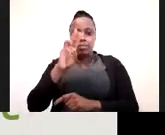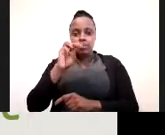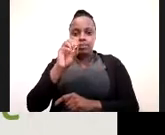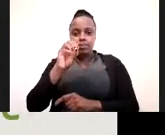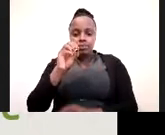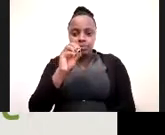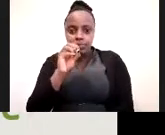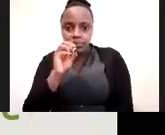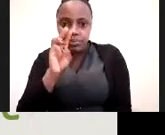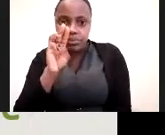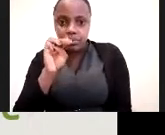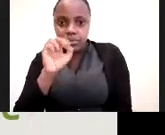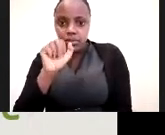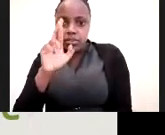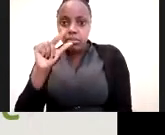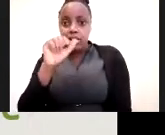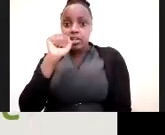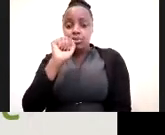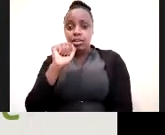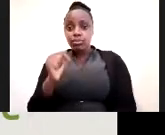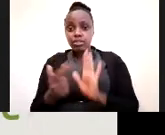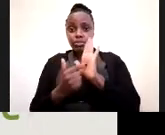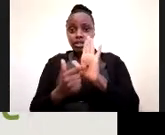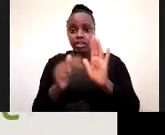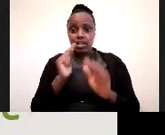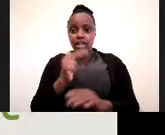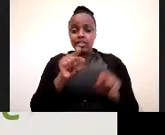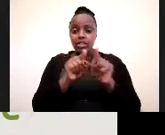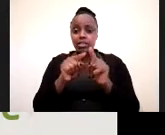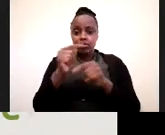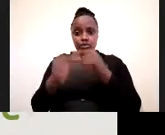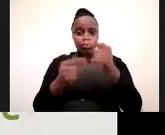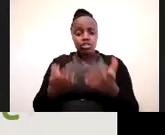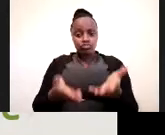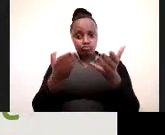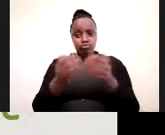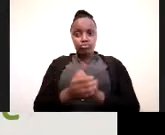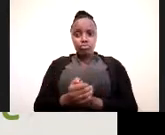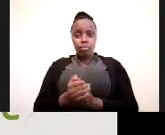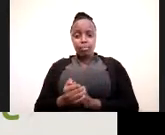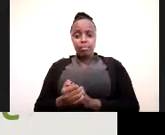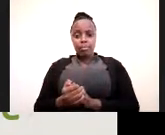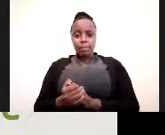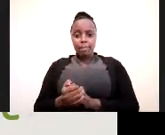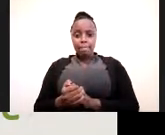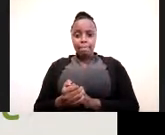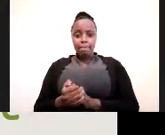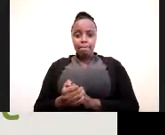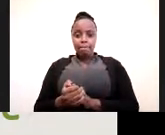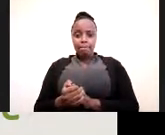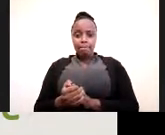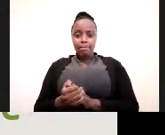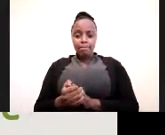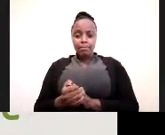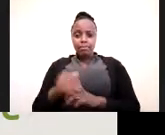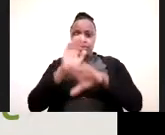guide us through the aspect of this legislation that require us to pay more attention from the ACP perspective. Hey.